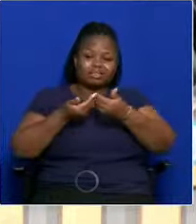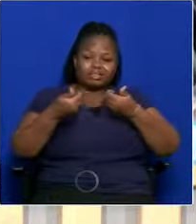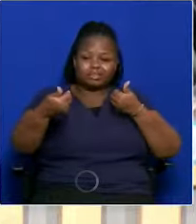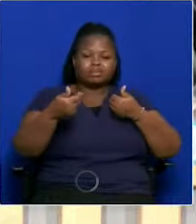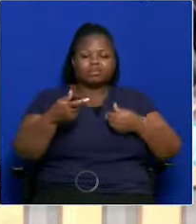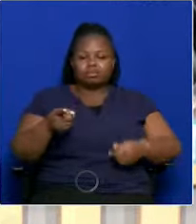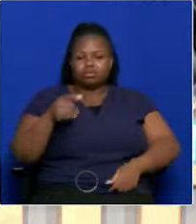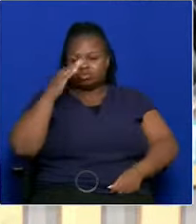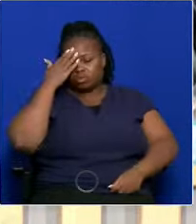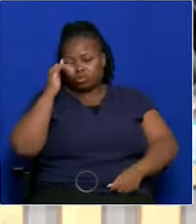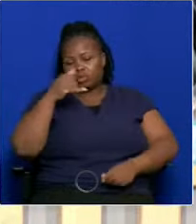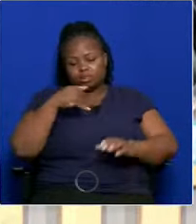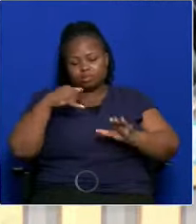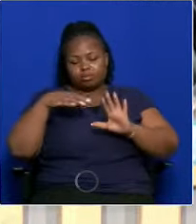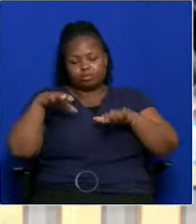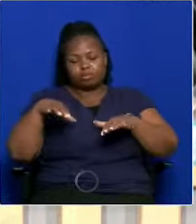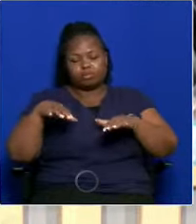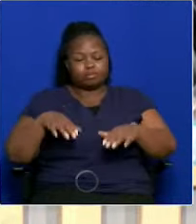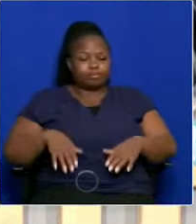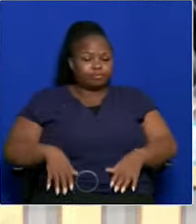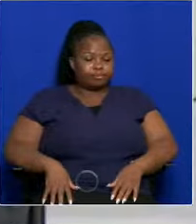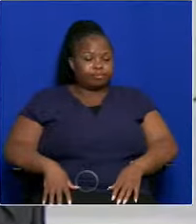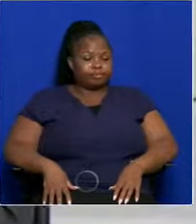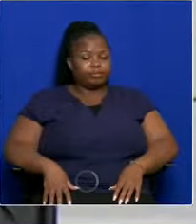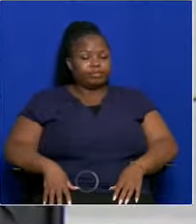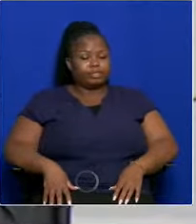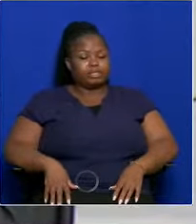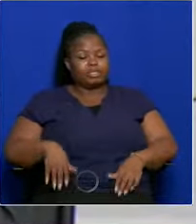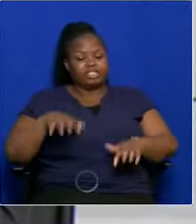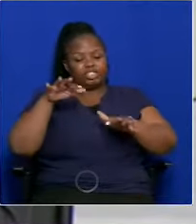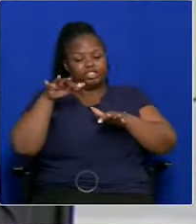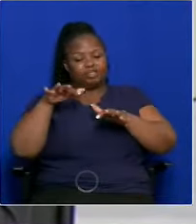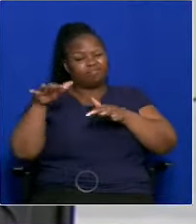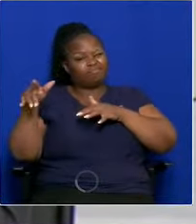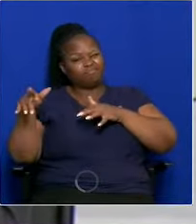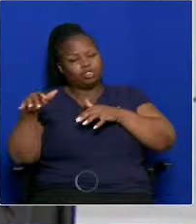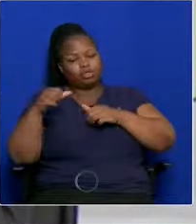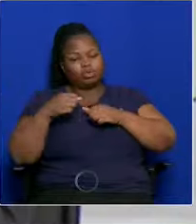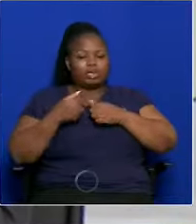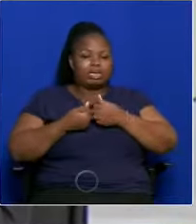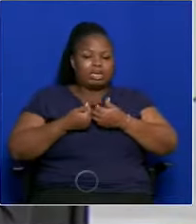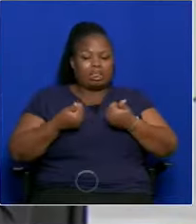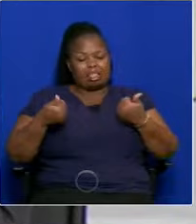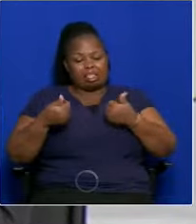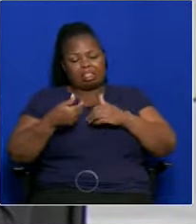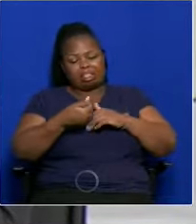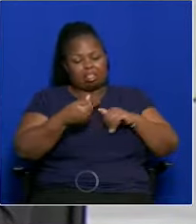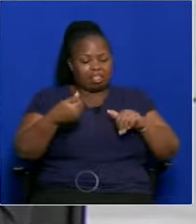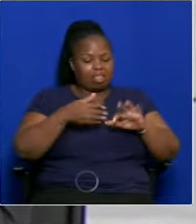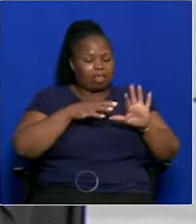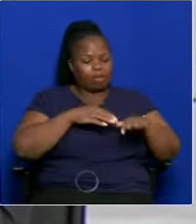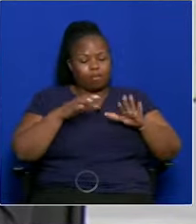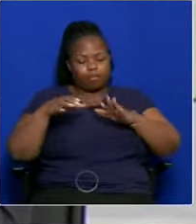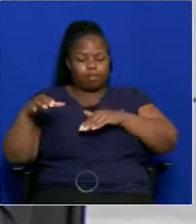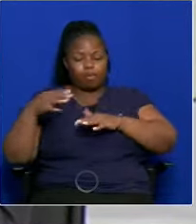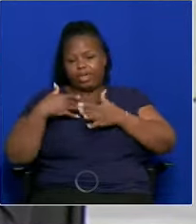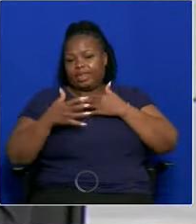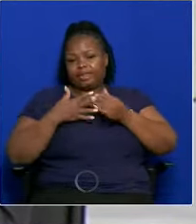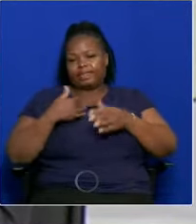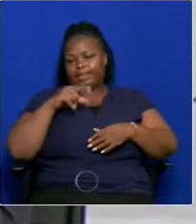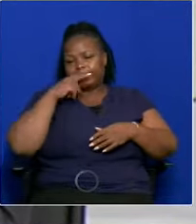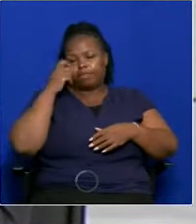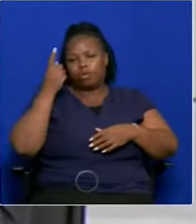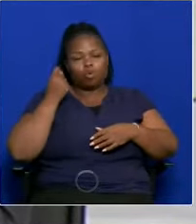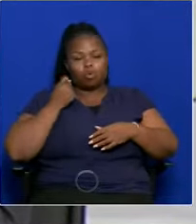within, you said tensions, I call them tensions, you say groupings, whatever you choose to call it. You